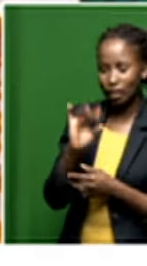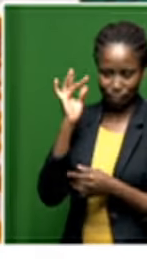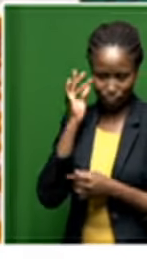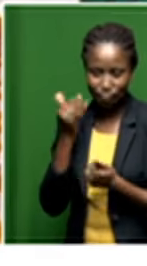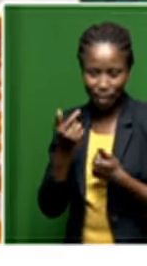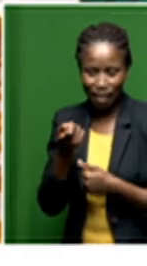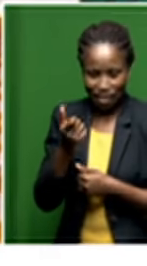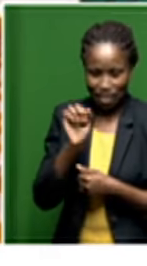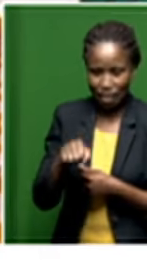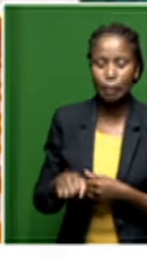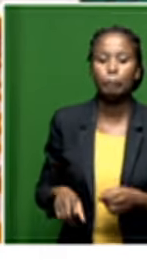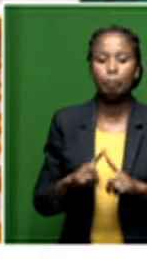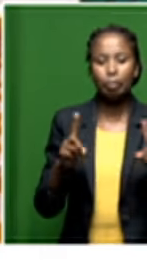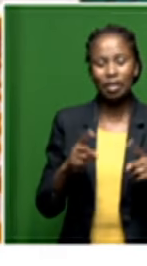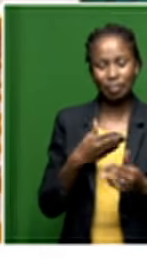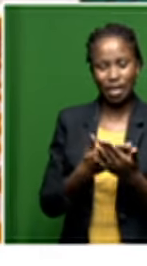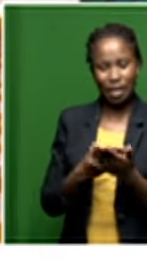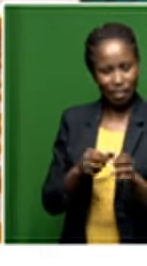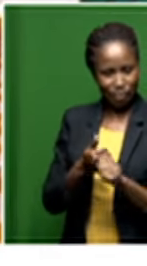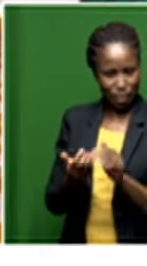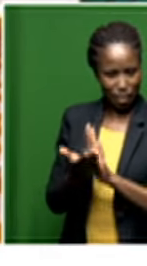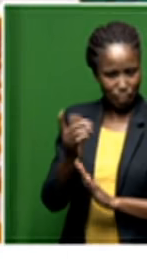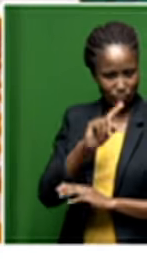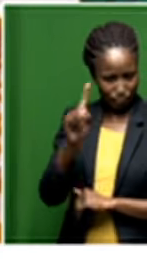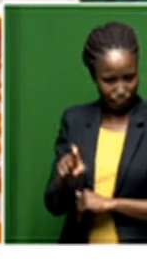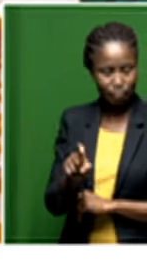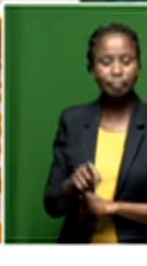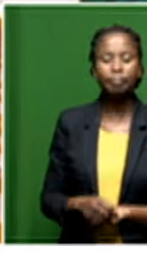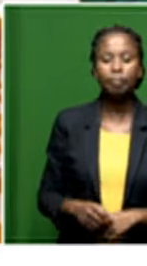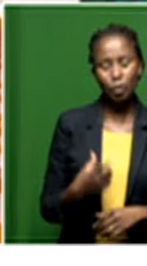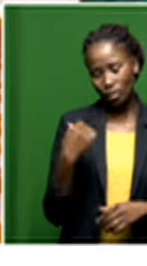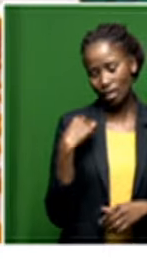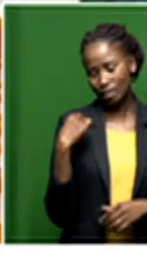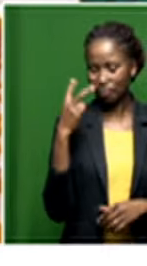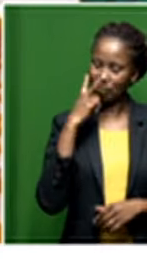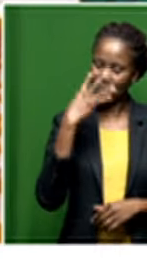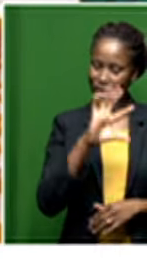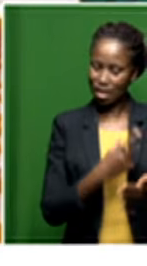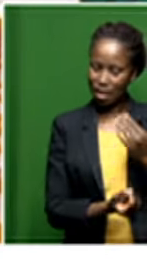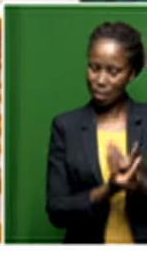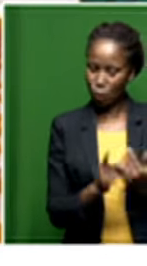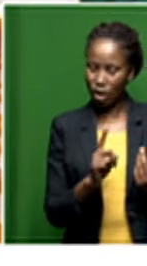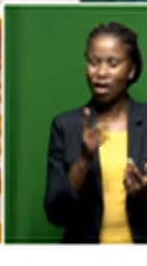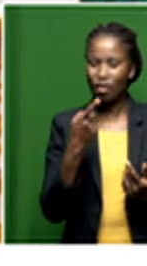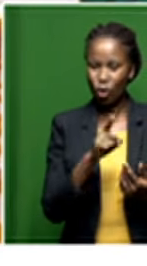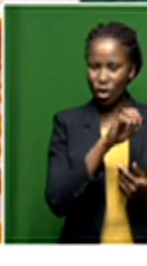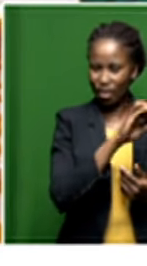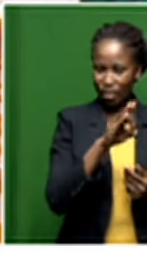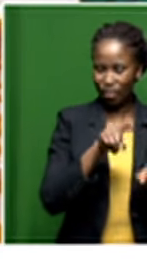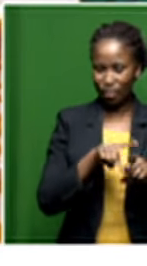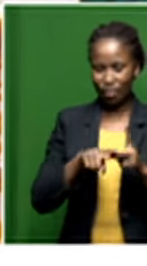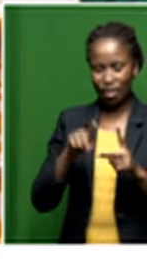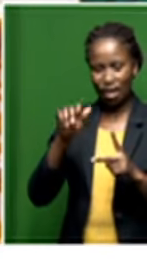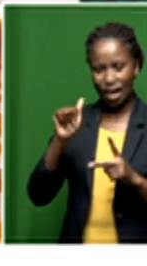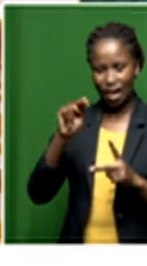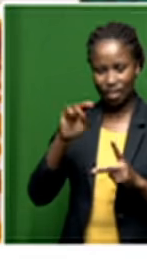thing. Just a follow-on to this. What we saw yesterday unfolding again. I bring this up between the EFF and the ANC, and